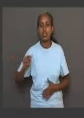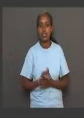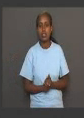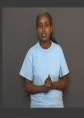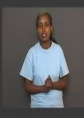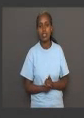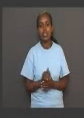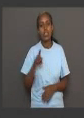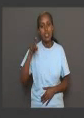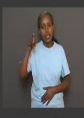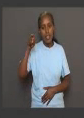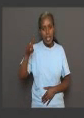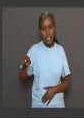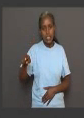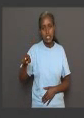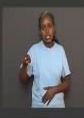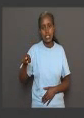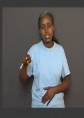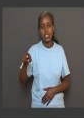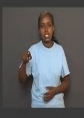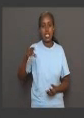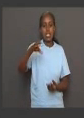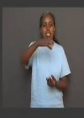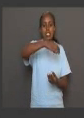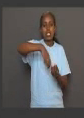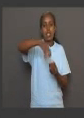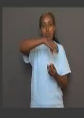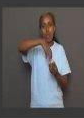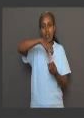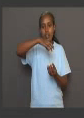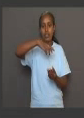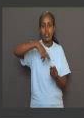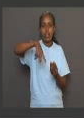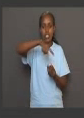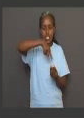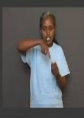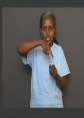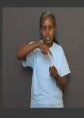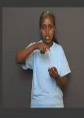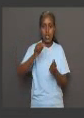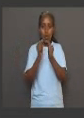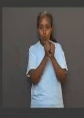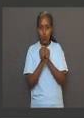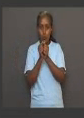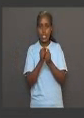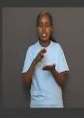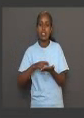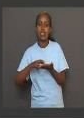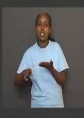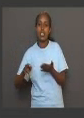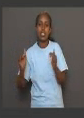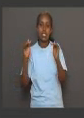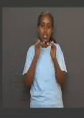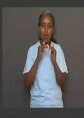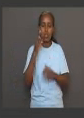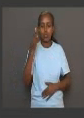at x is a circular region with a radius equal to